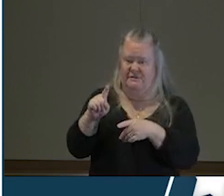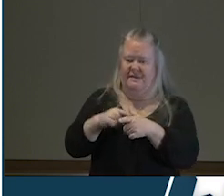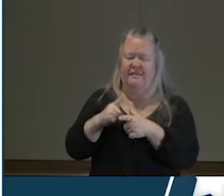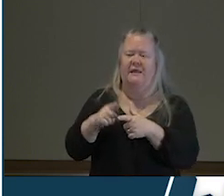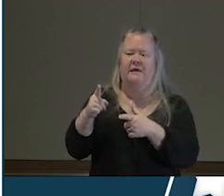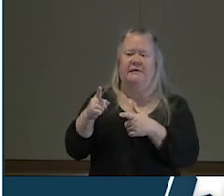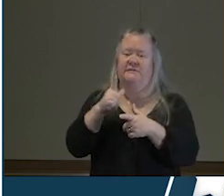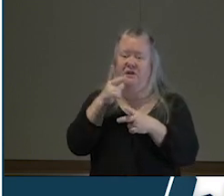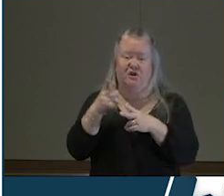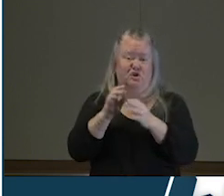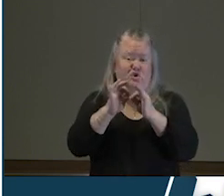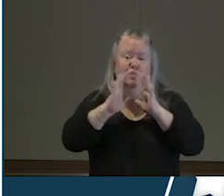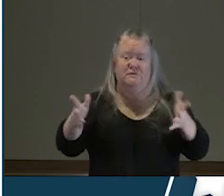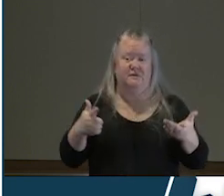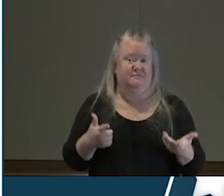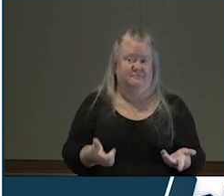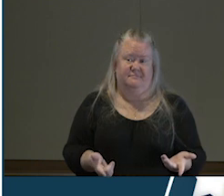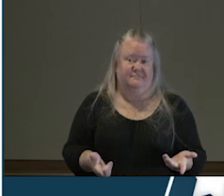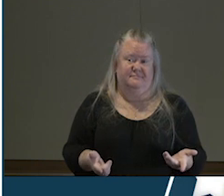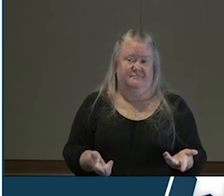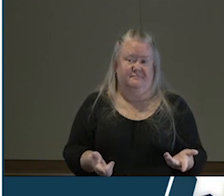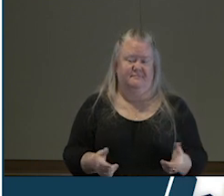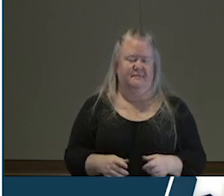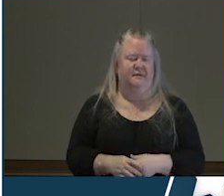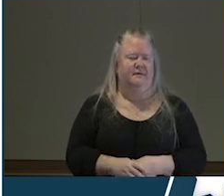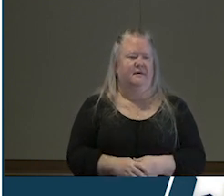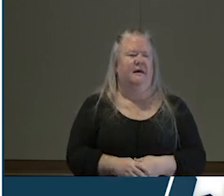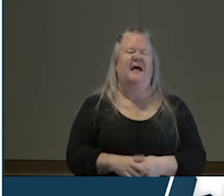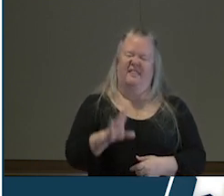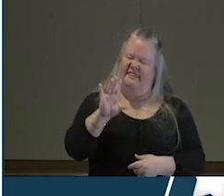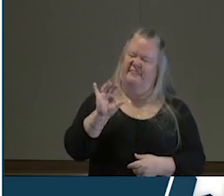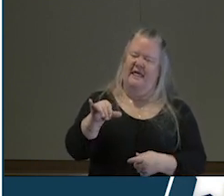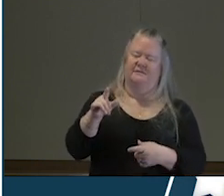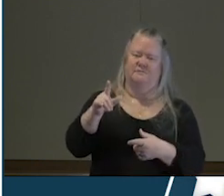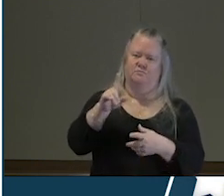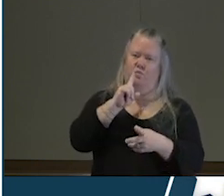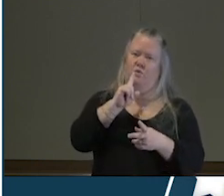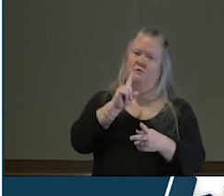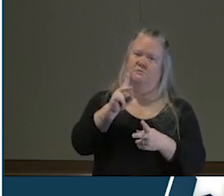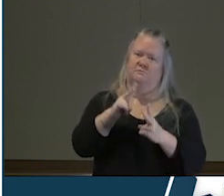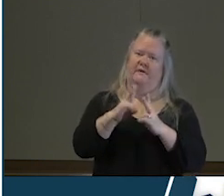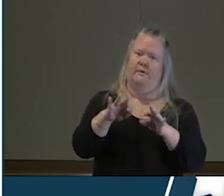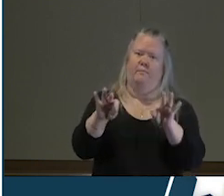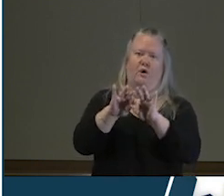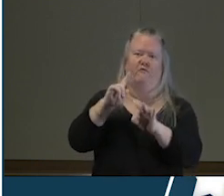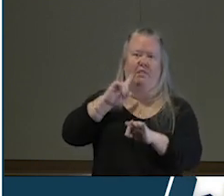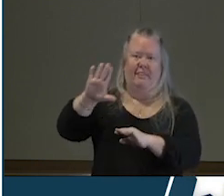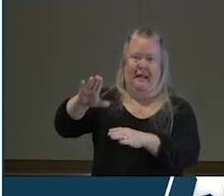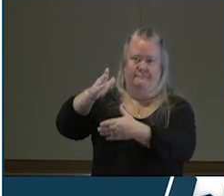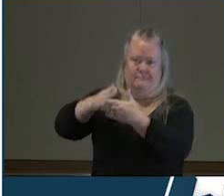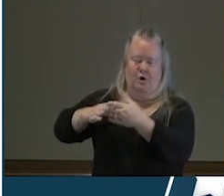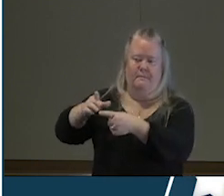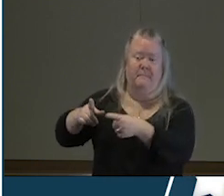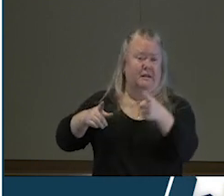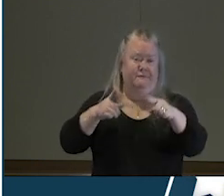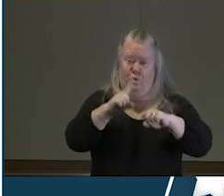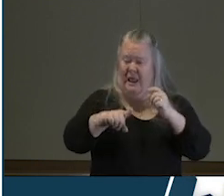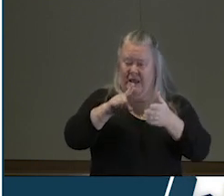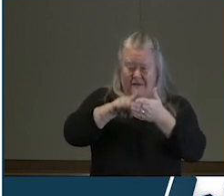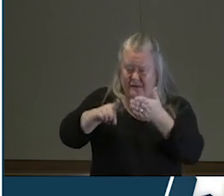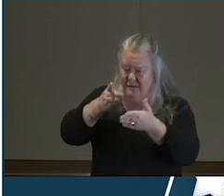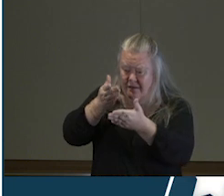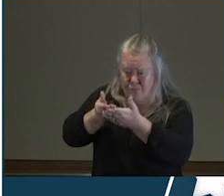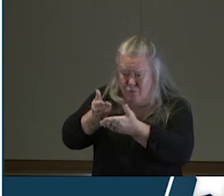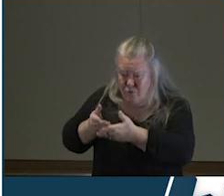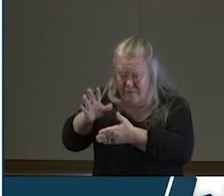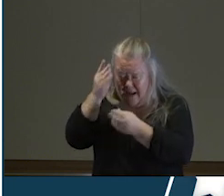as useless as the paper it was printed on. So that's where it'll really matter on that side. But if you can't verify the